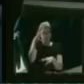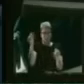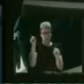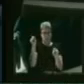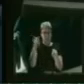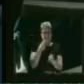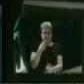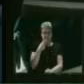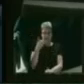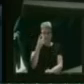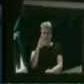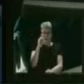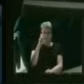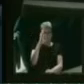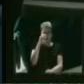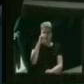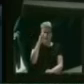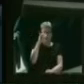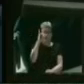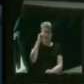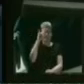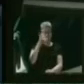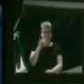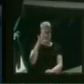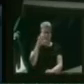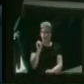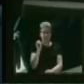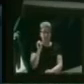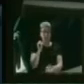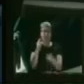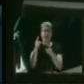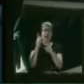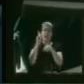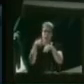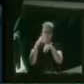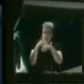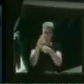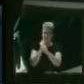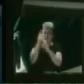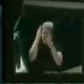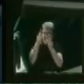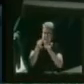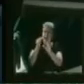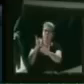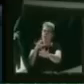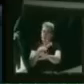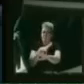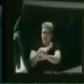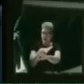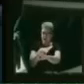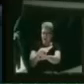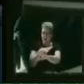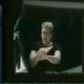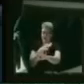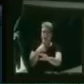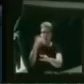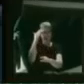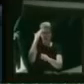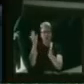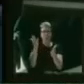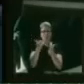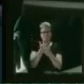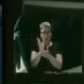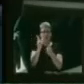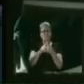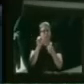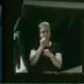that's fine, that he lets the principals make this decision, and that's fine. But, and I know it's a right to work